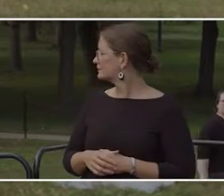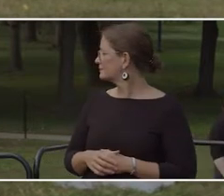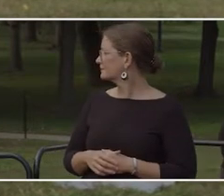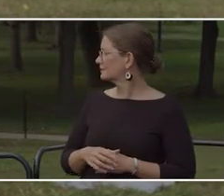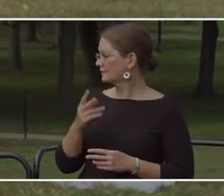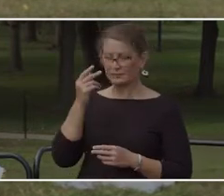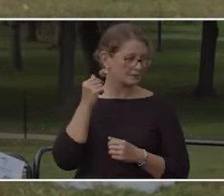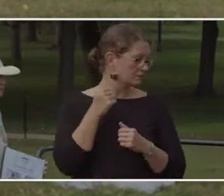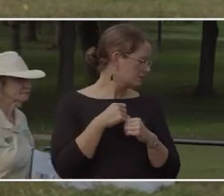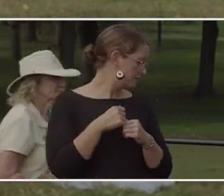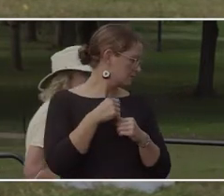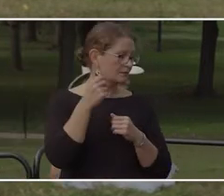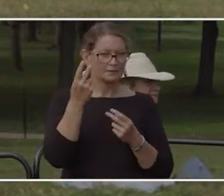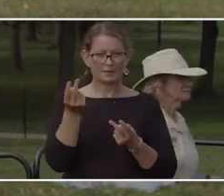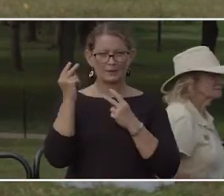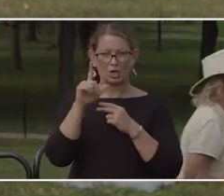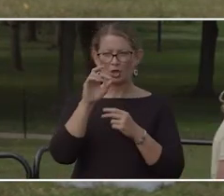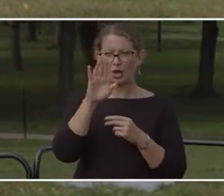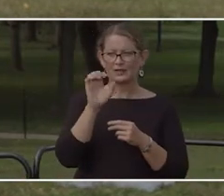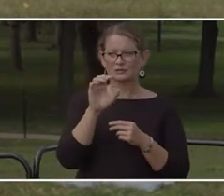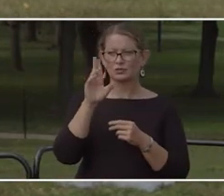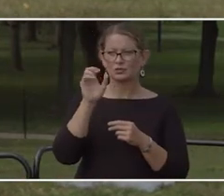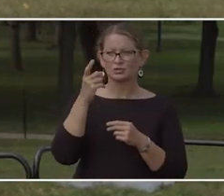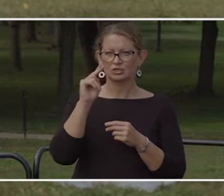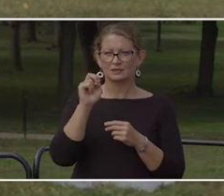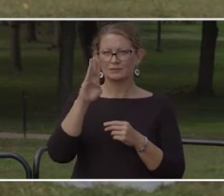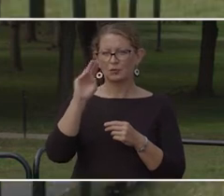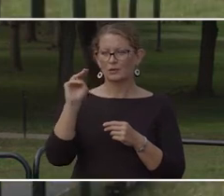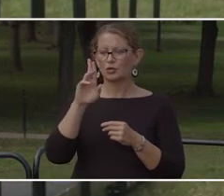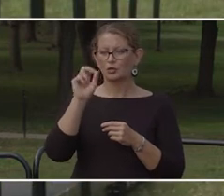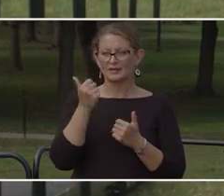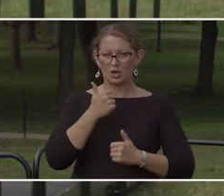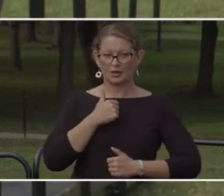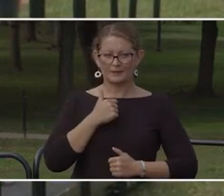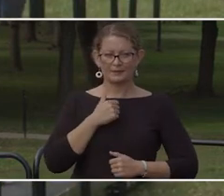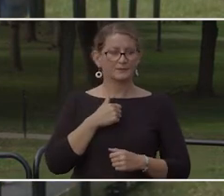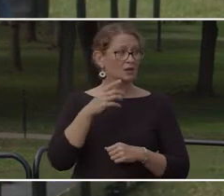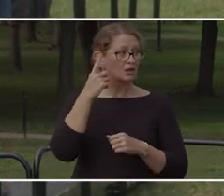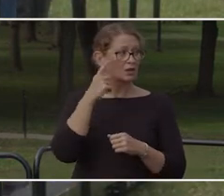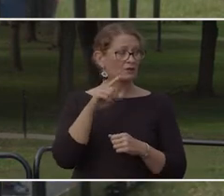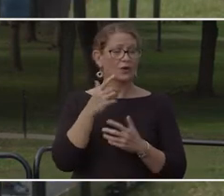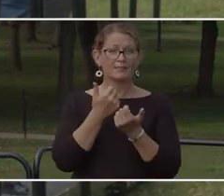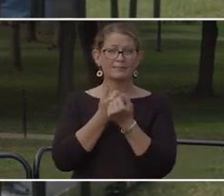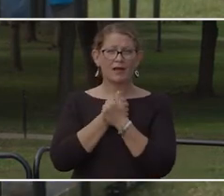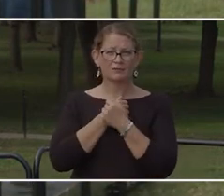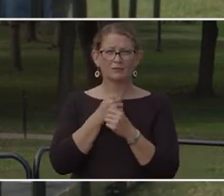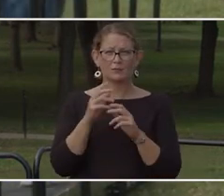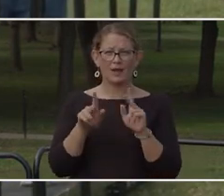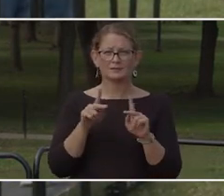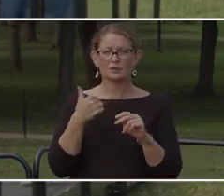In memory of Lawrence Eugene Kuhn, United States Army. On behalf of loved ones, we